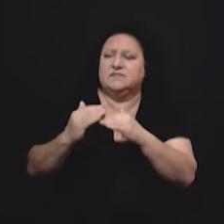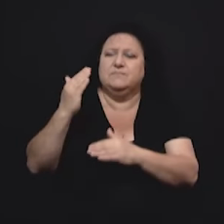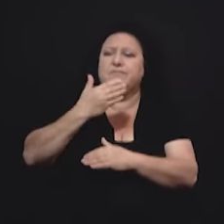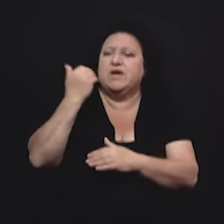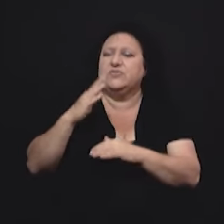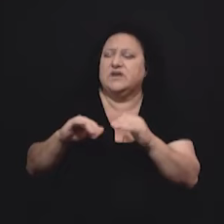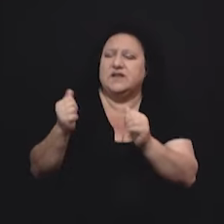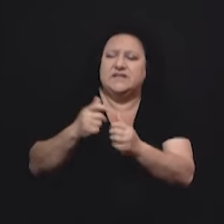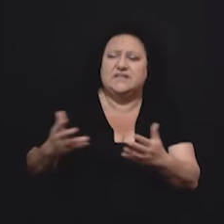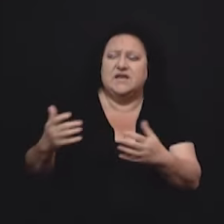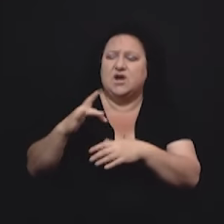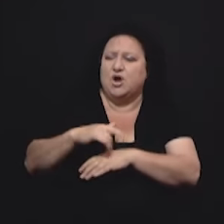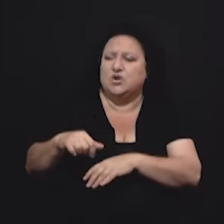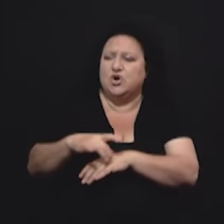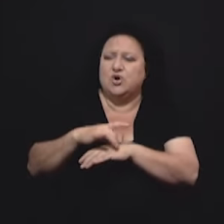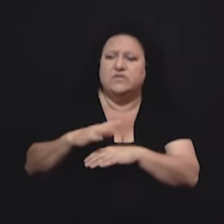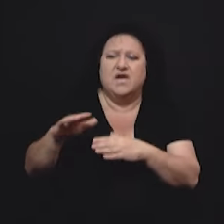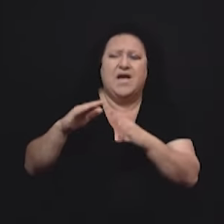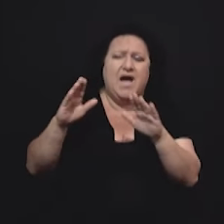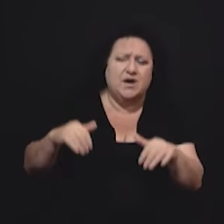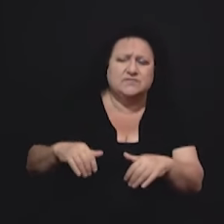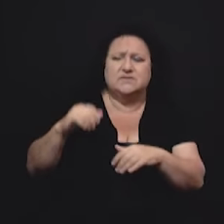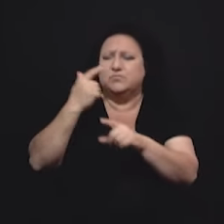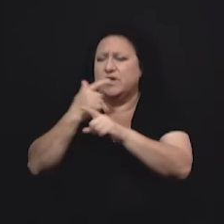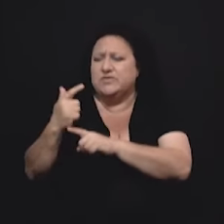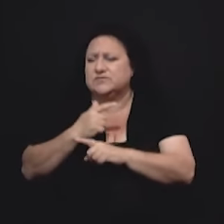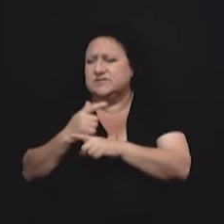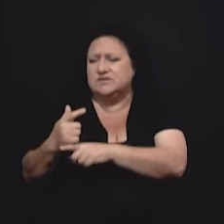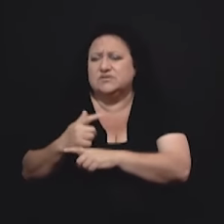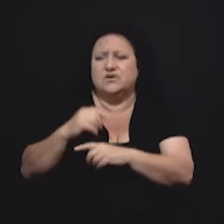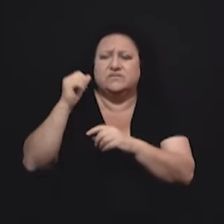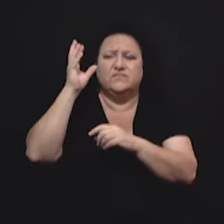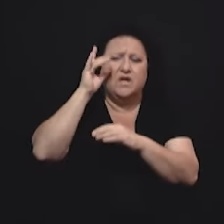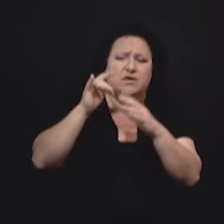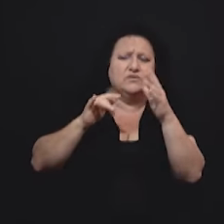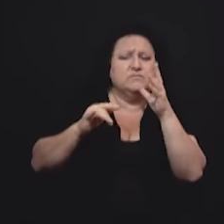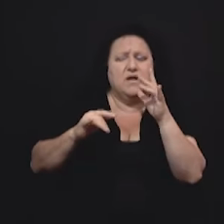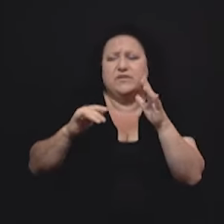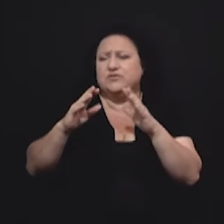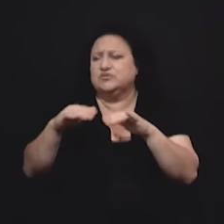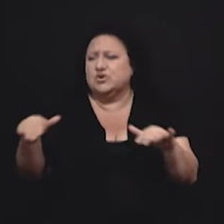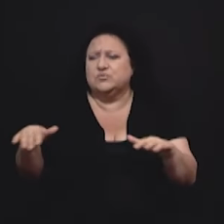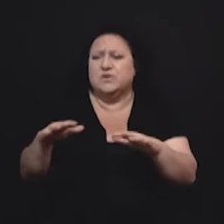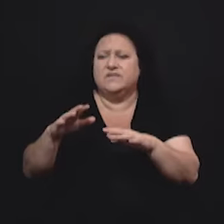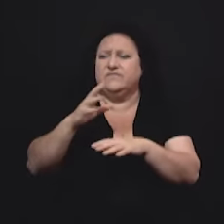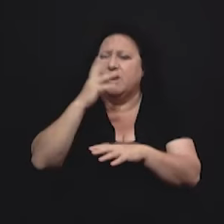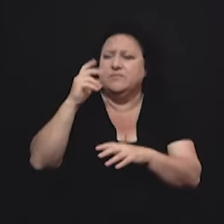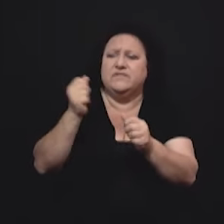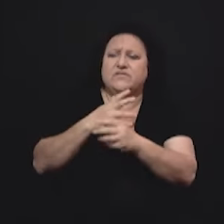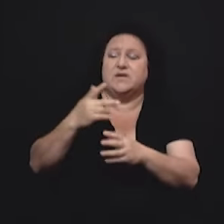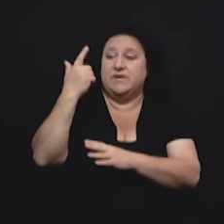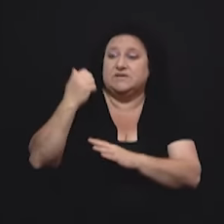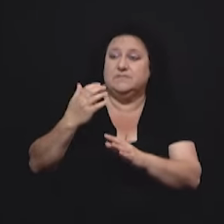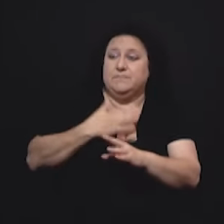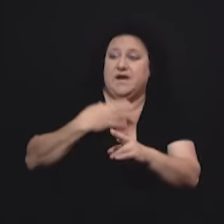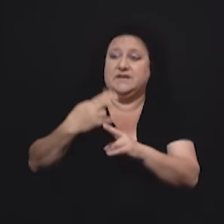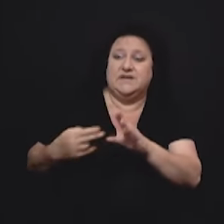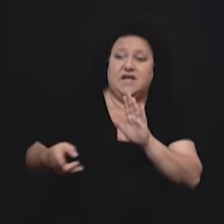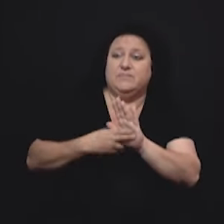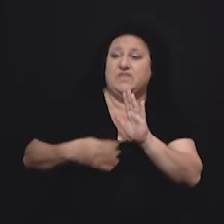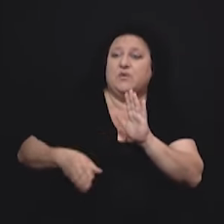have houses, brothers, sisters, fathers, mothers, children, or farms, because of my name, will receive 100